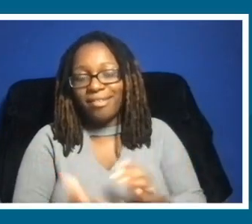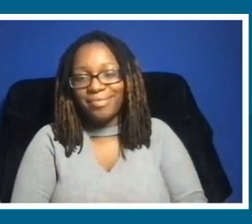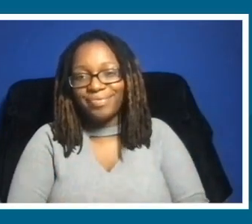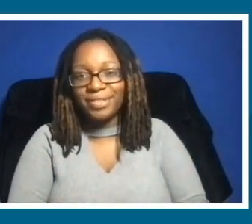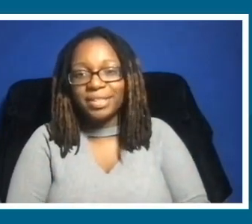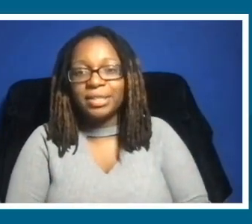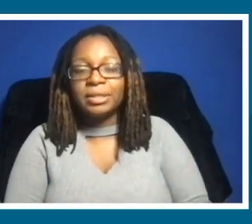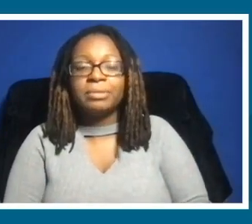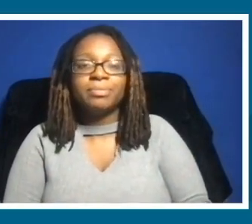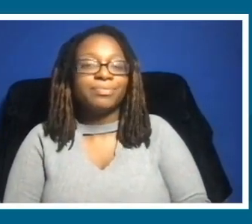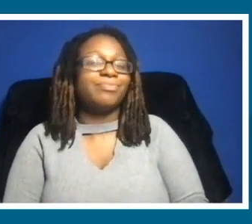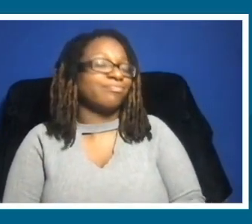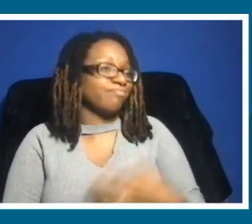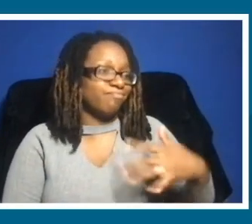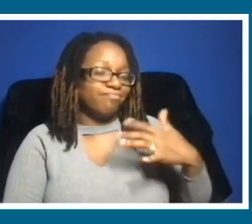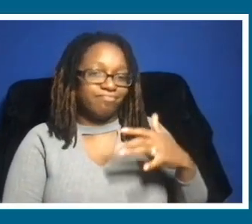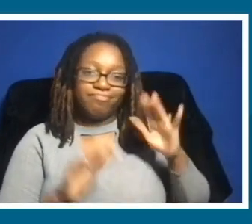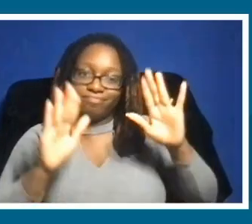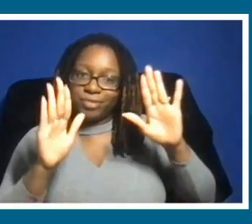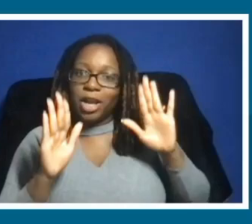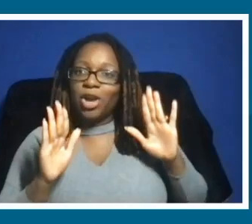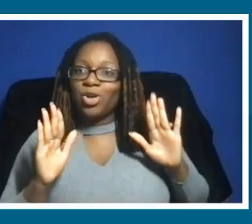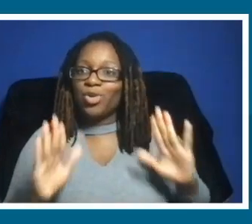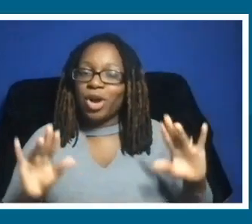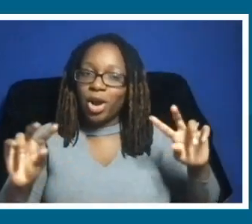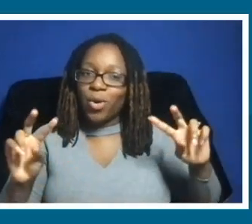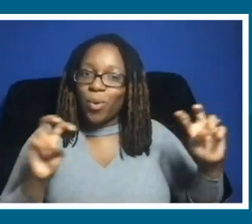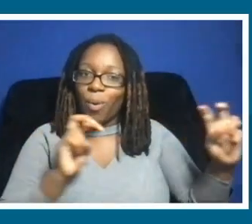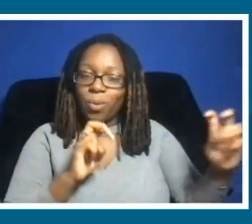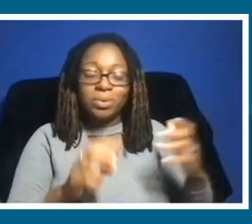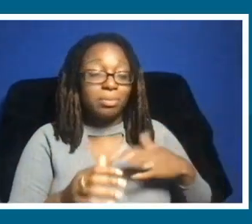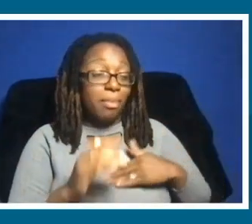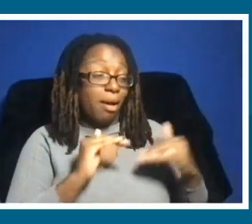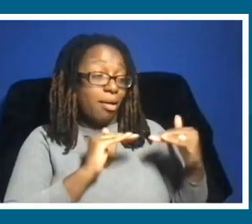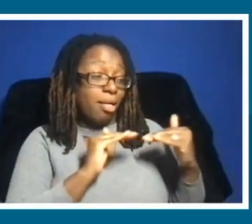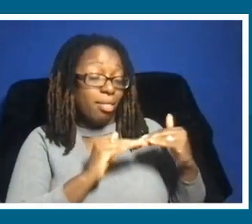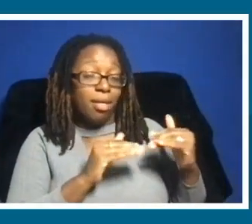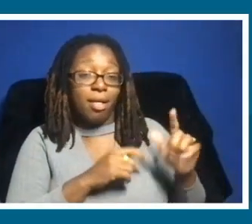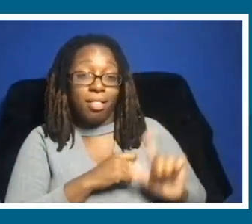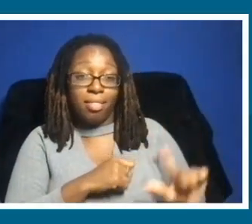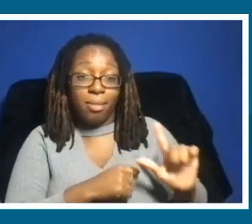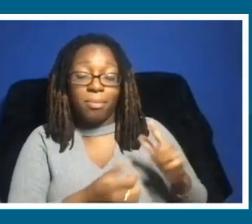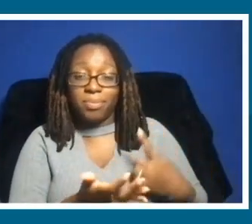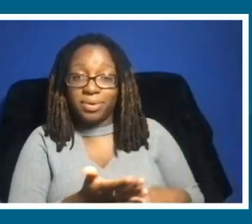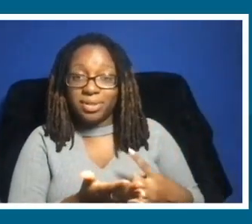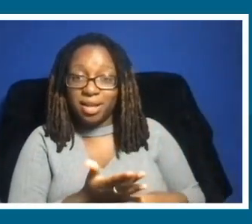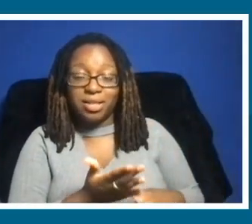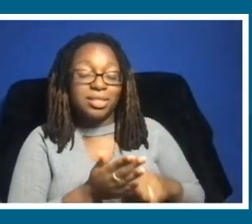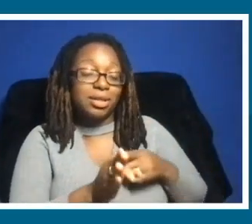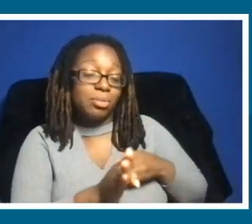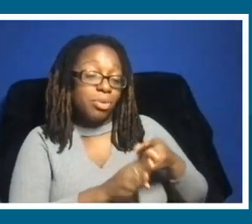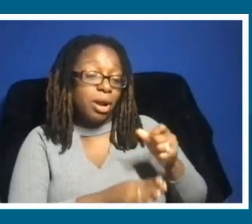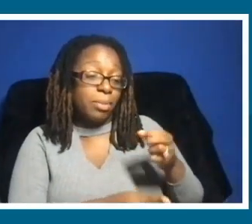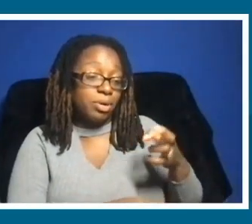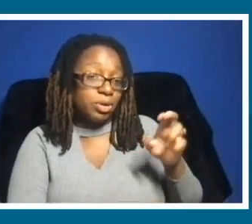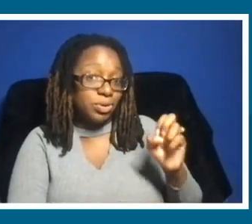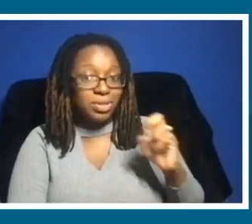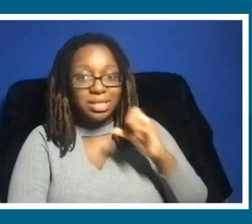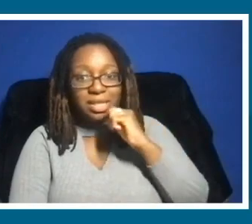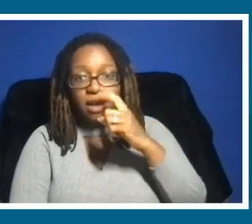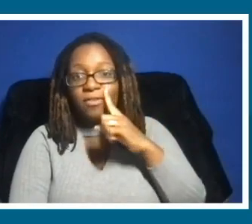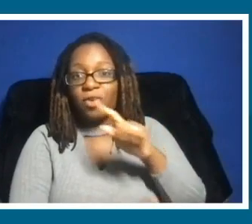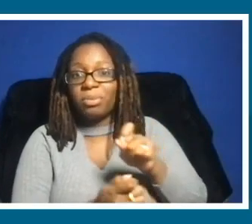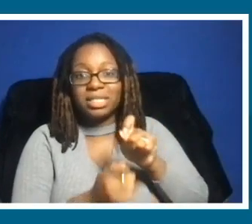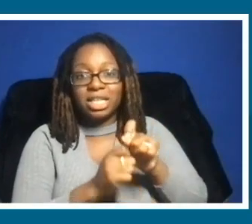Bridget. My colleagues and I at the library often talk about how primary sources were not created with a particular grade level